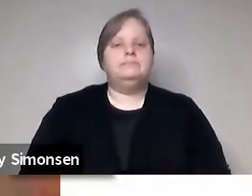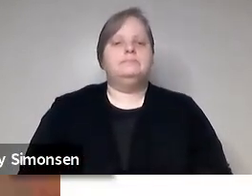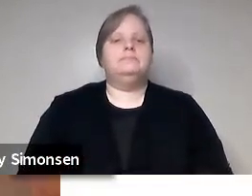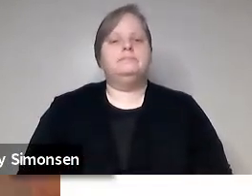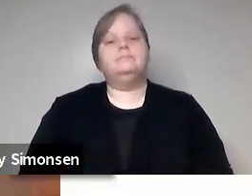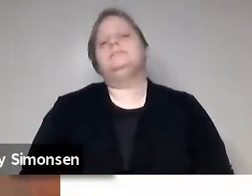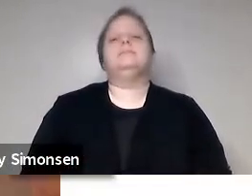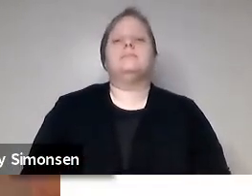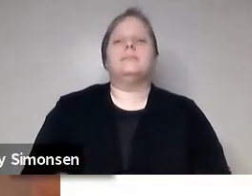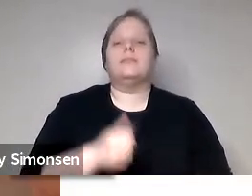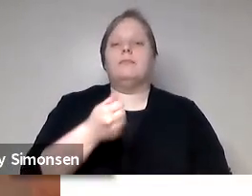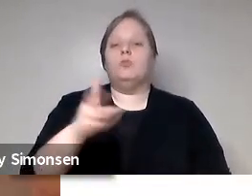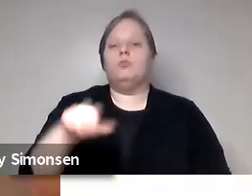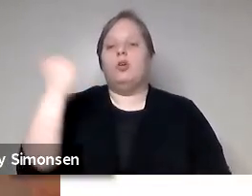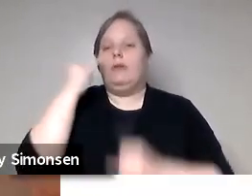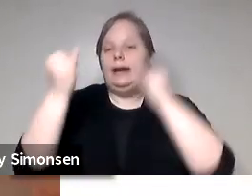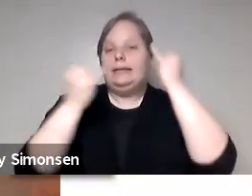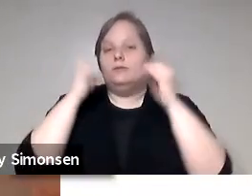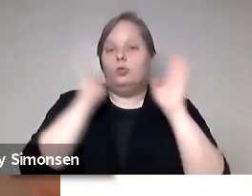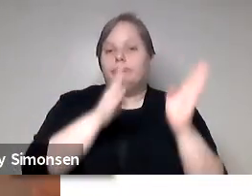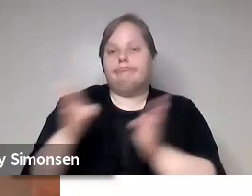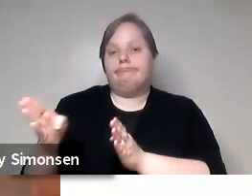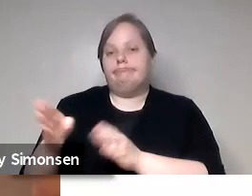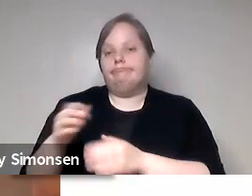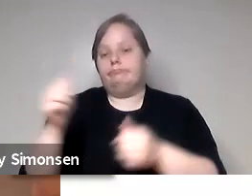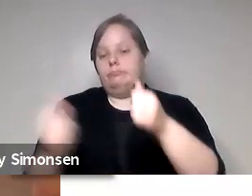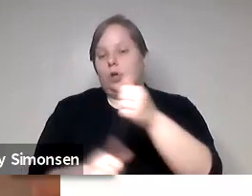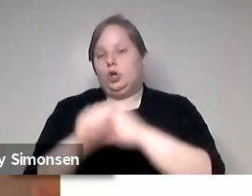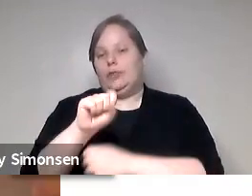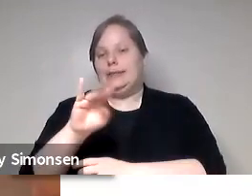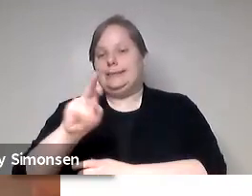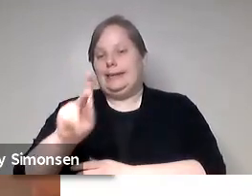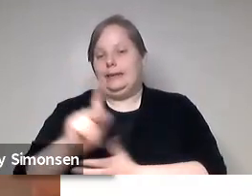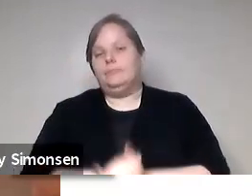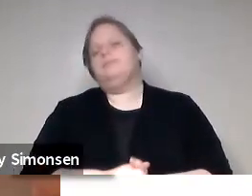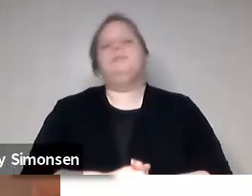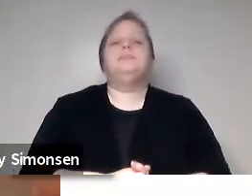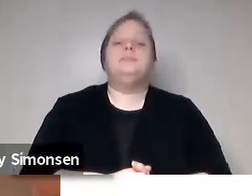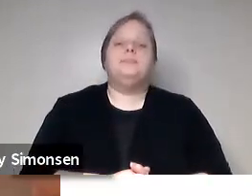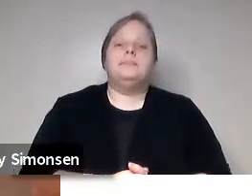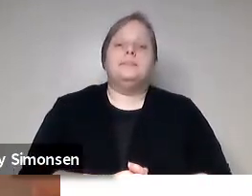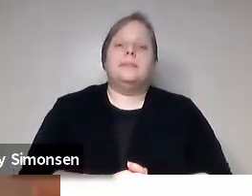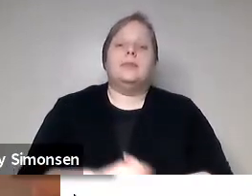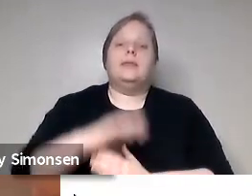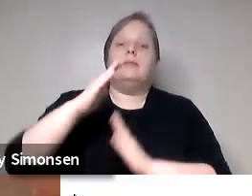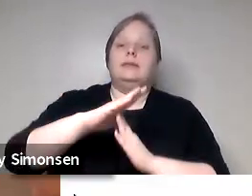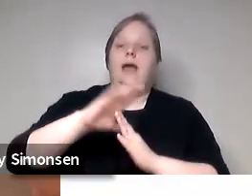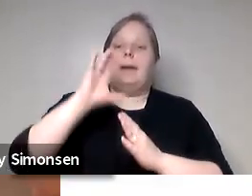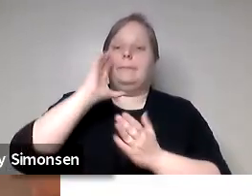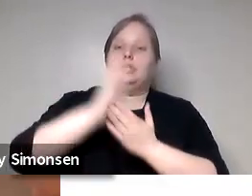Here's a couple ideas for organization underneath the sink in your bathroom. Above is a very